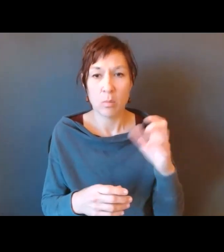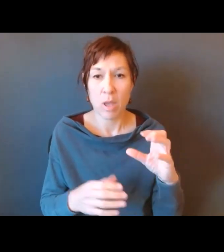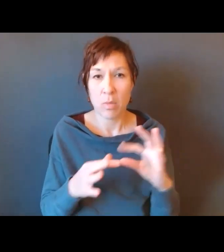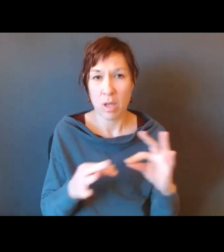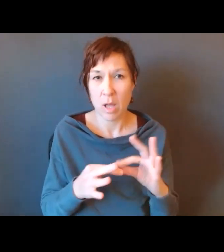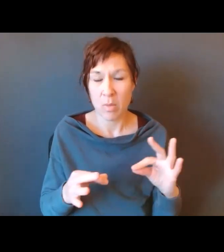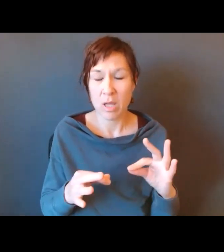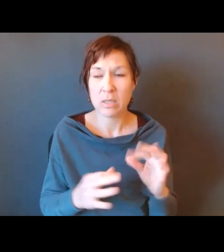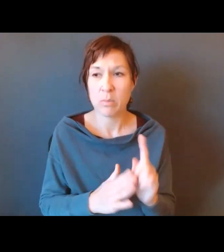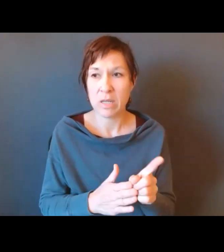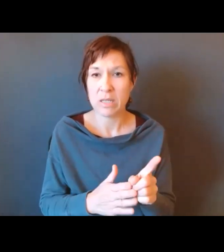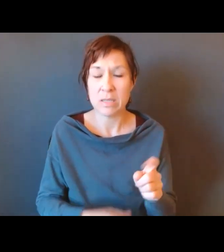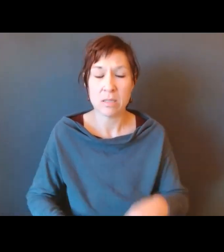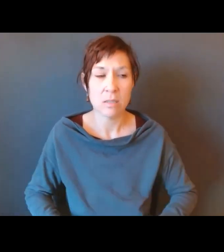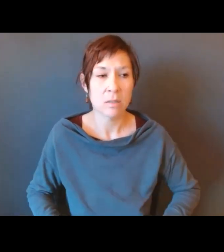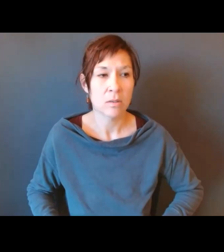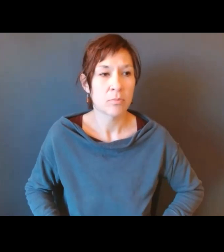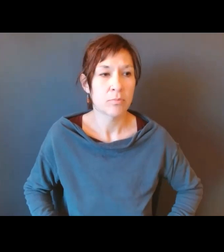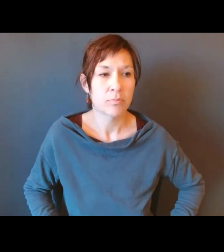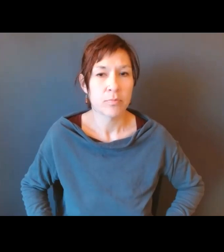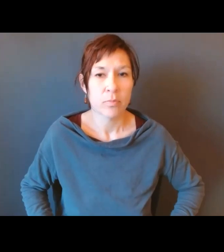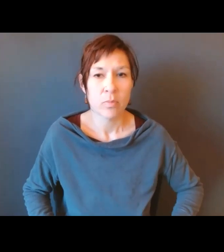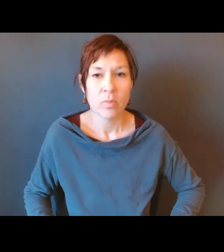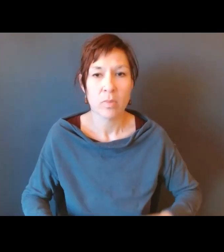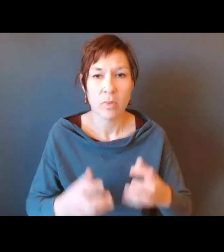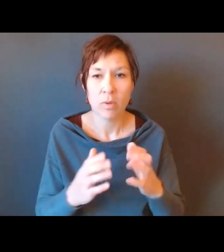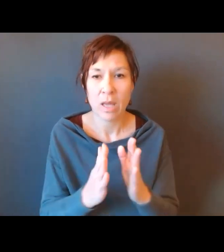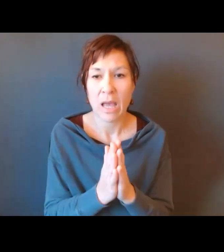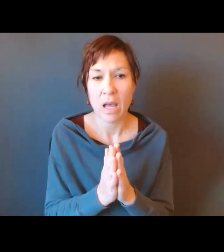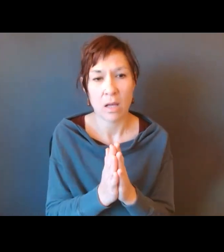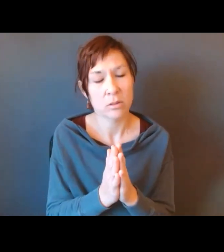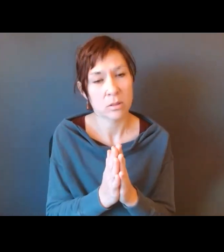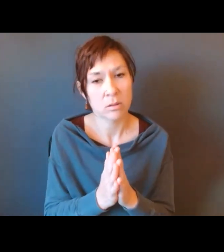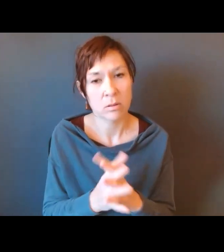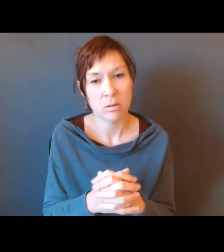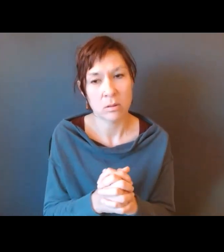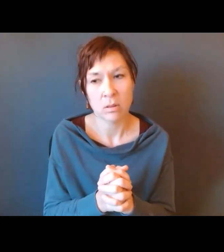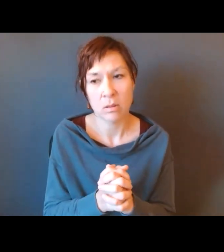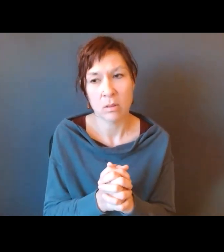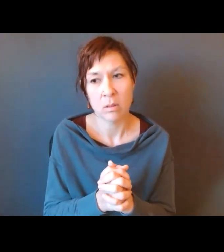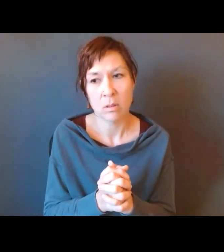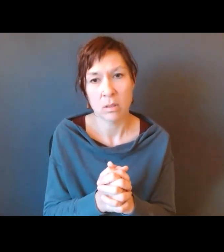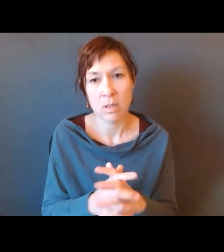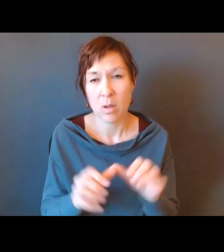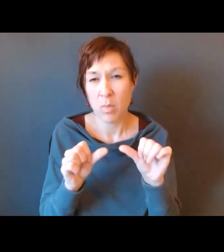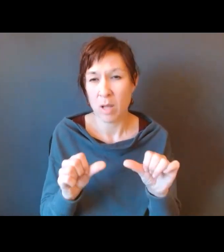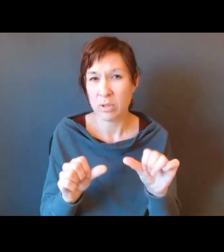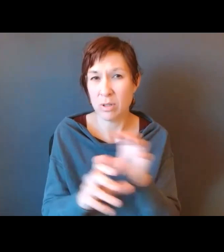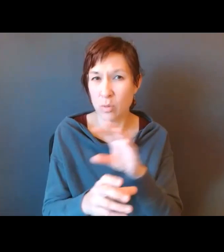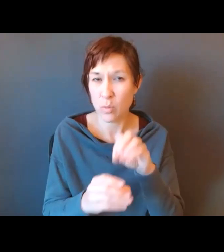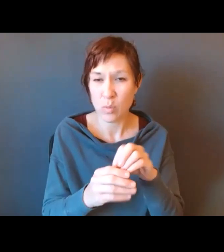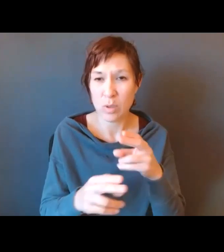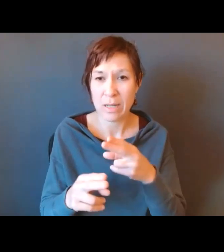the minutes this time as well. I do want to ask also, is it possible to include the names of the